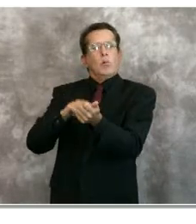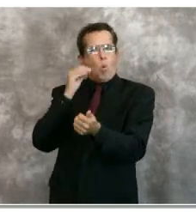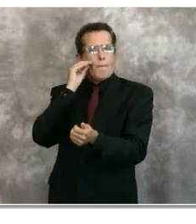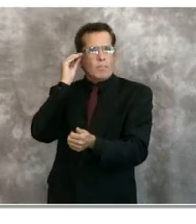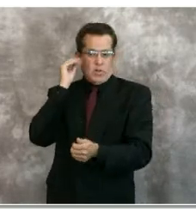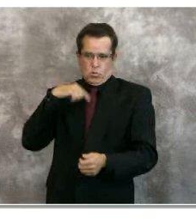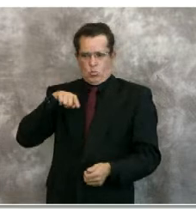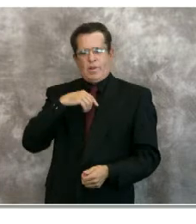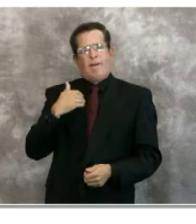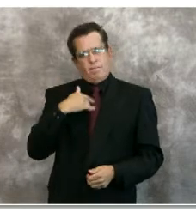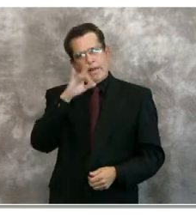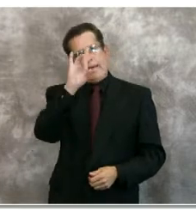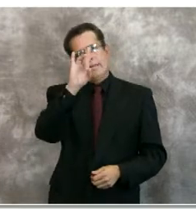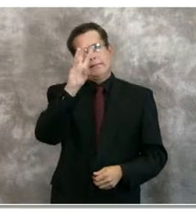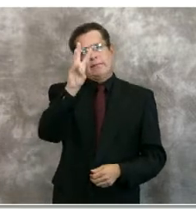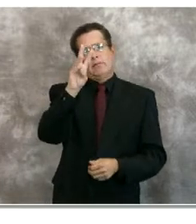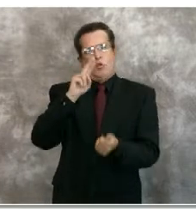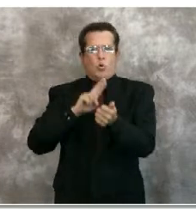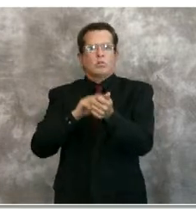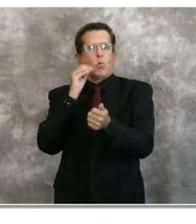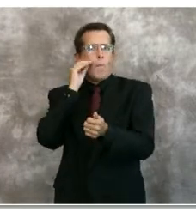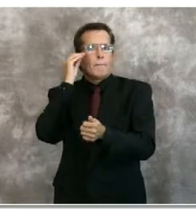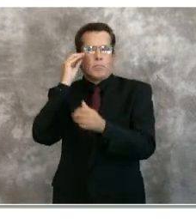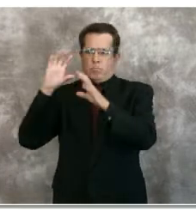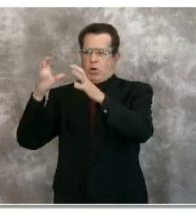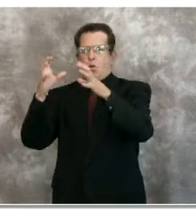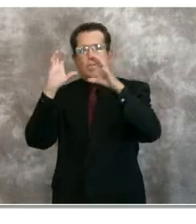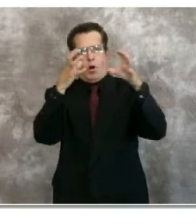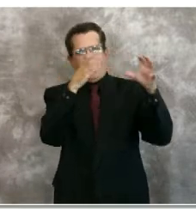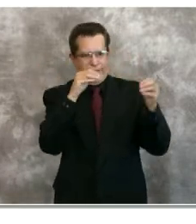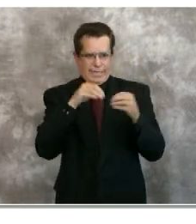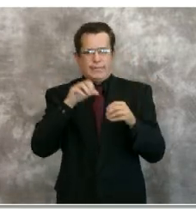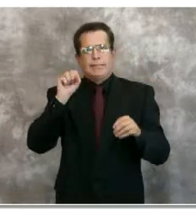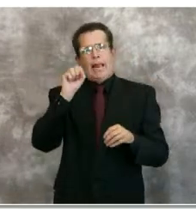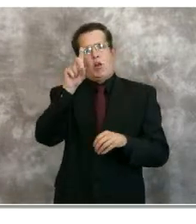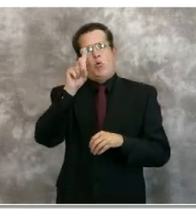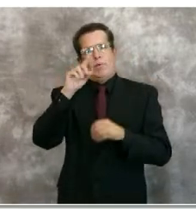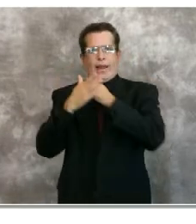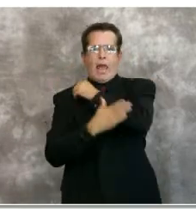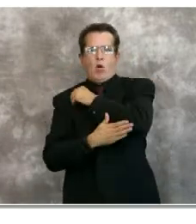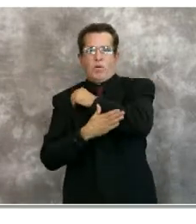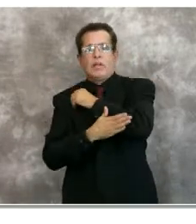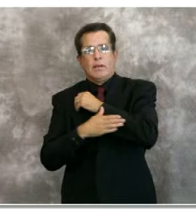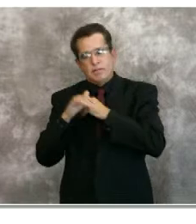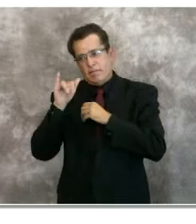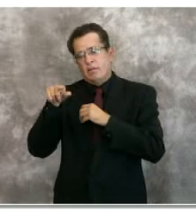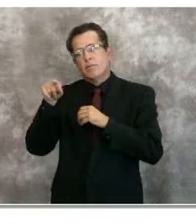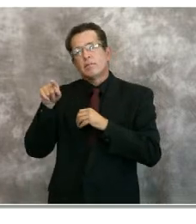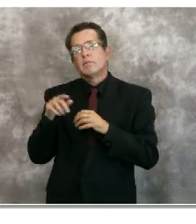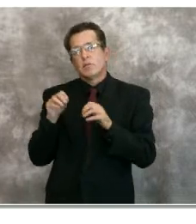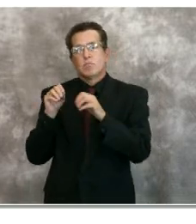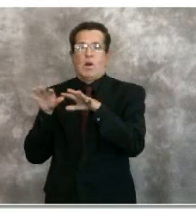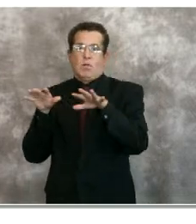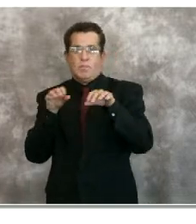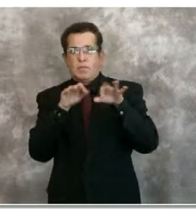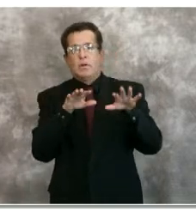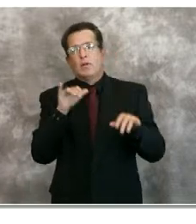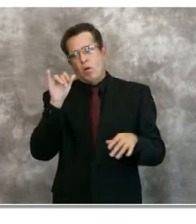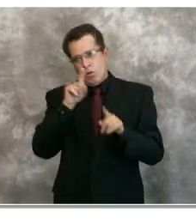have 86 skilled nursing facilities in San Diego County. Cases